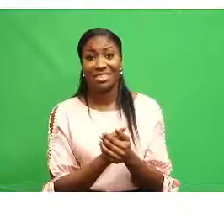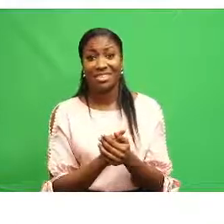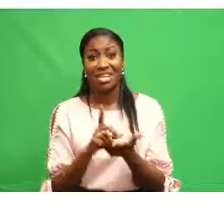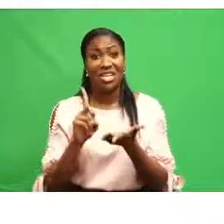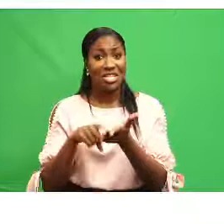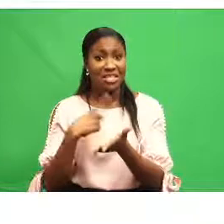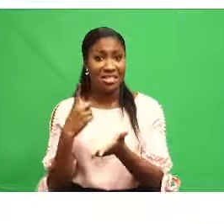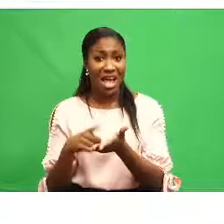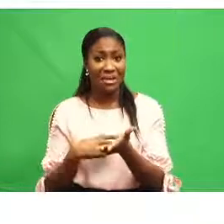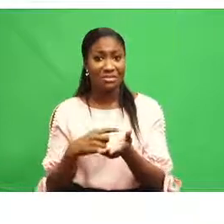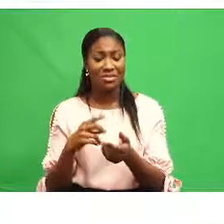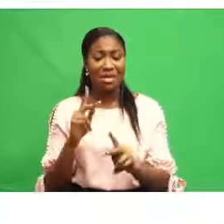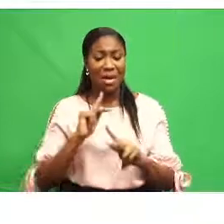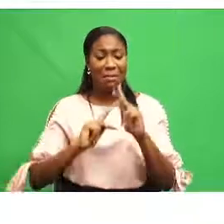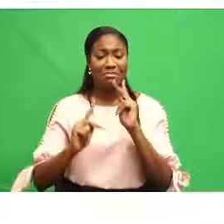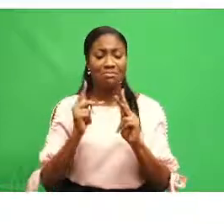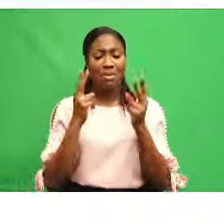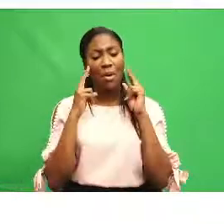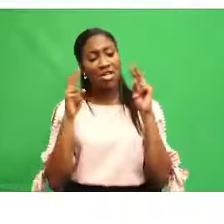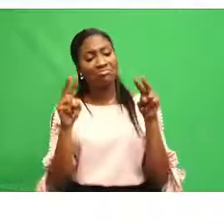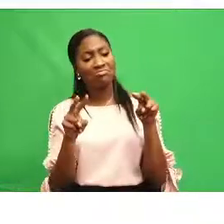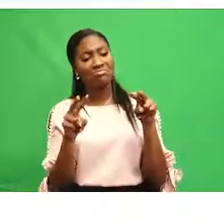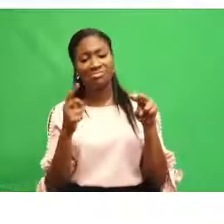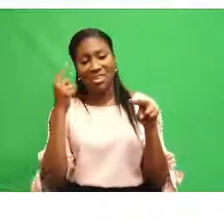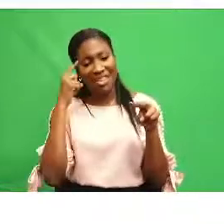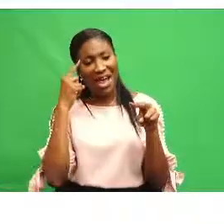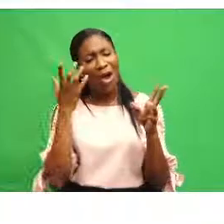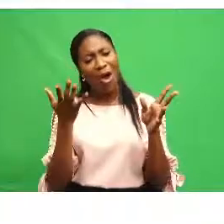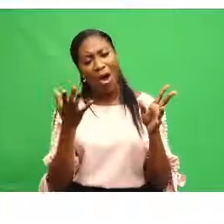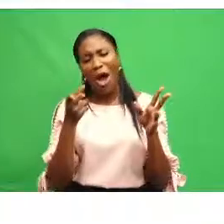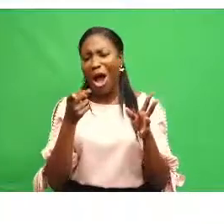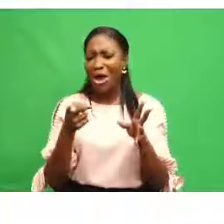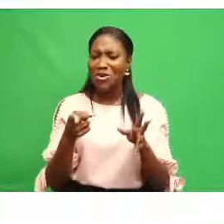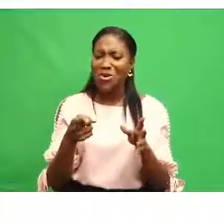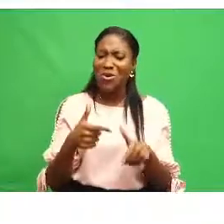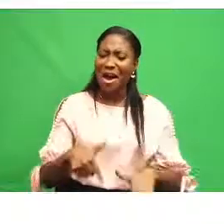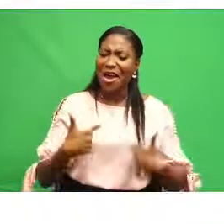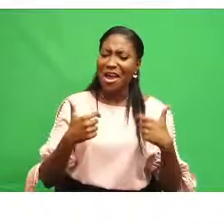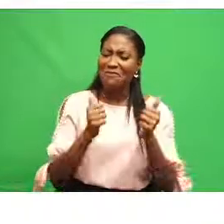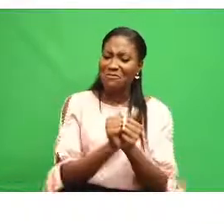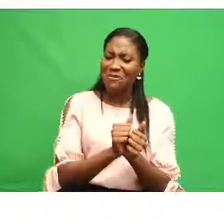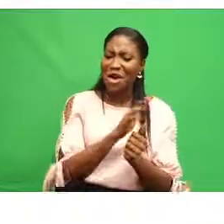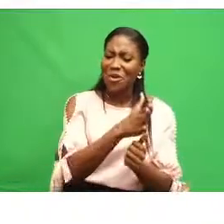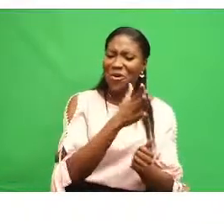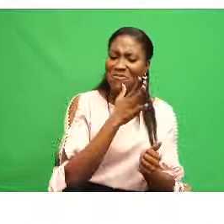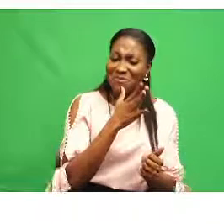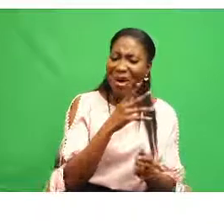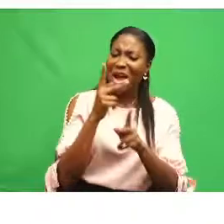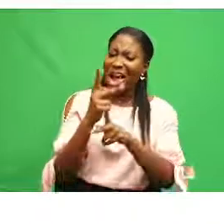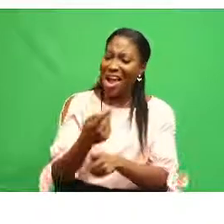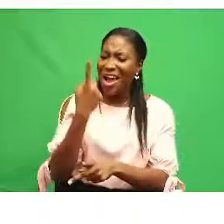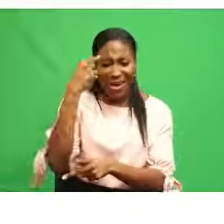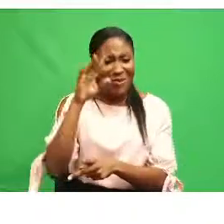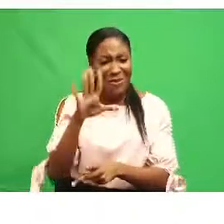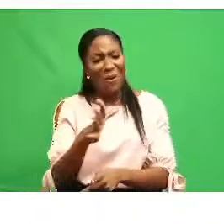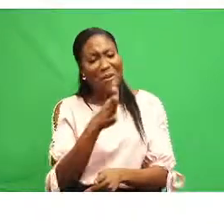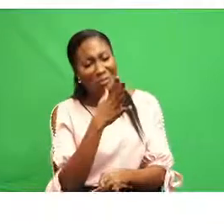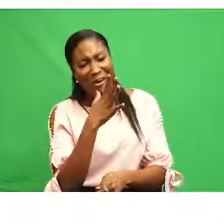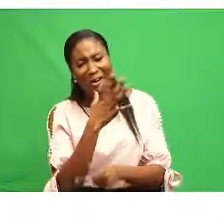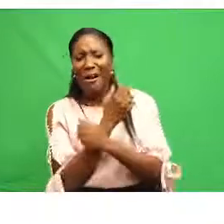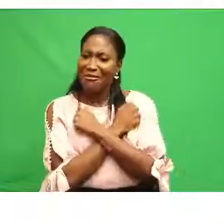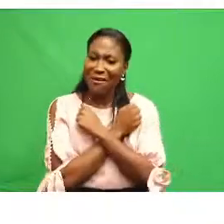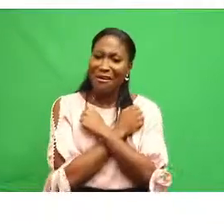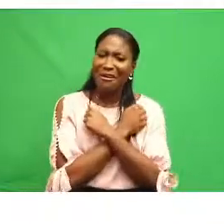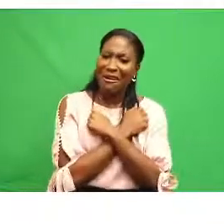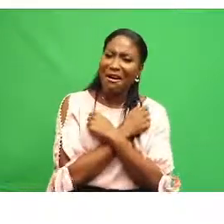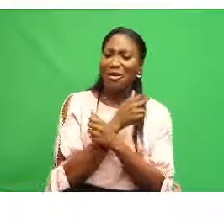well. When they see Mommy and Jean, they see what looks like a loving relationship. All is